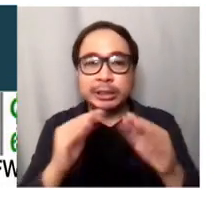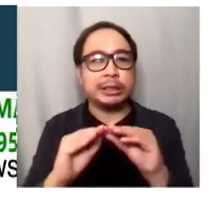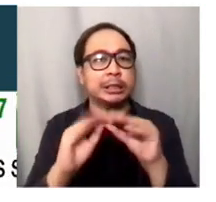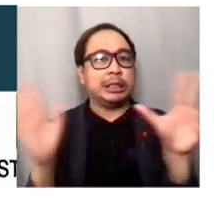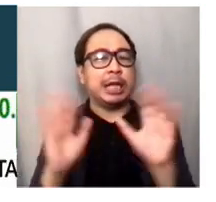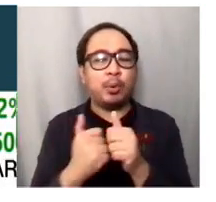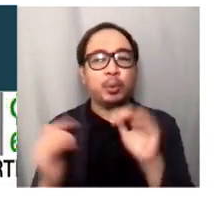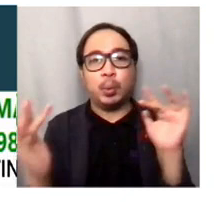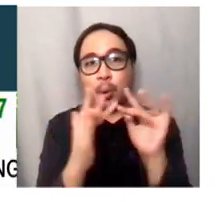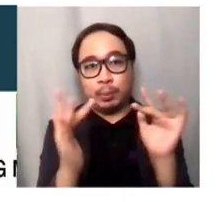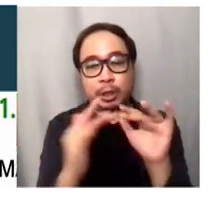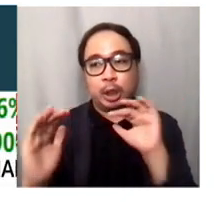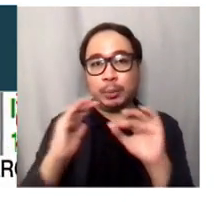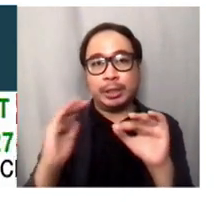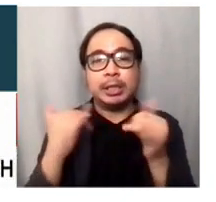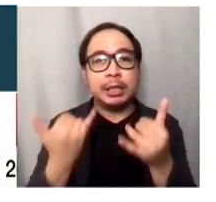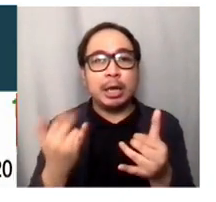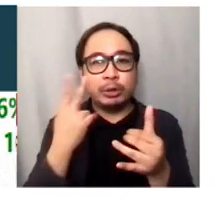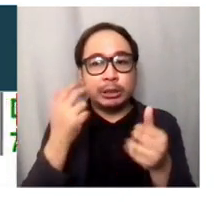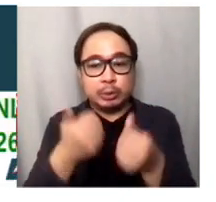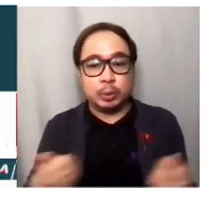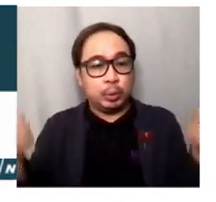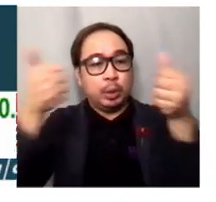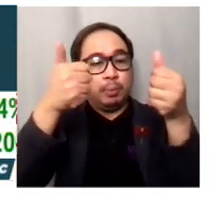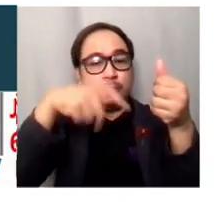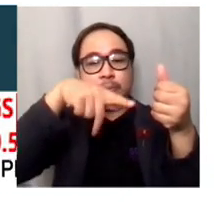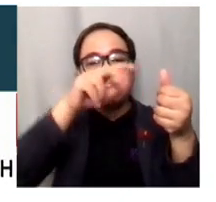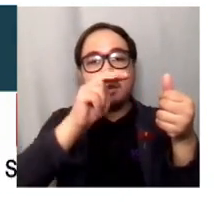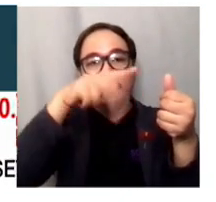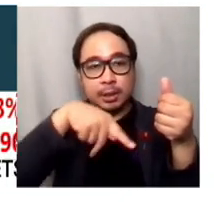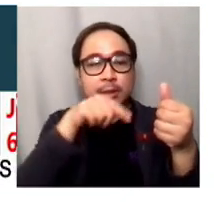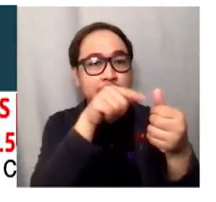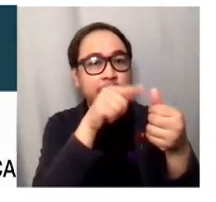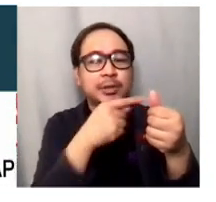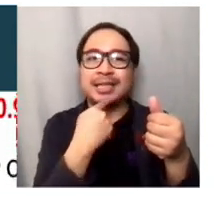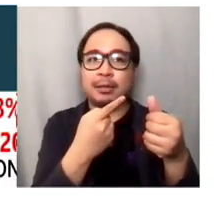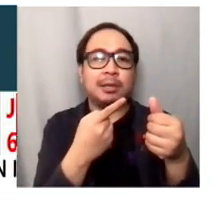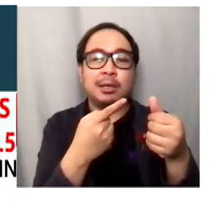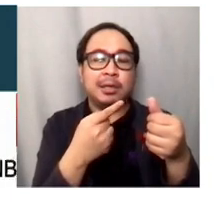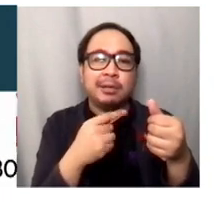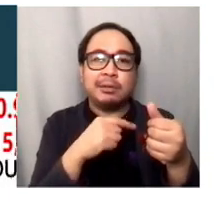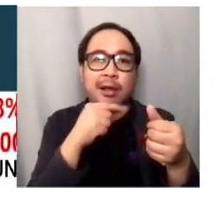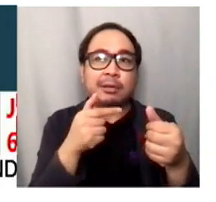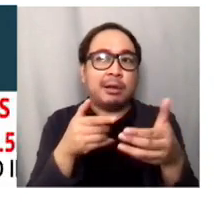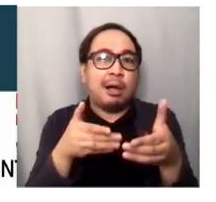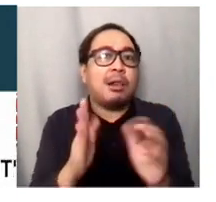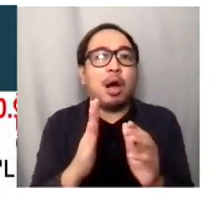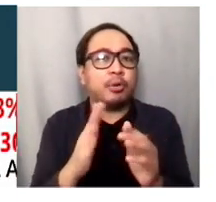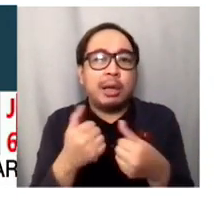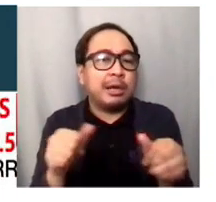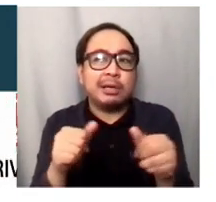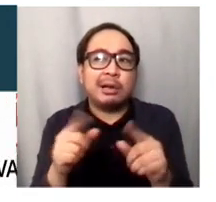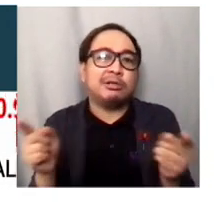top brass of PNP categorical statements that they will not tolerate any shortcuts, any